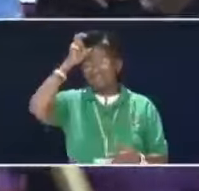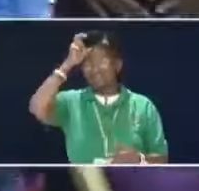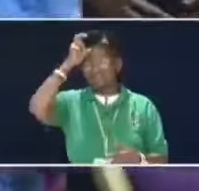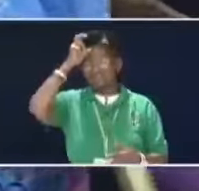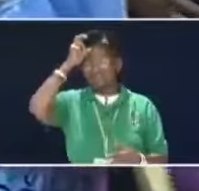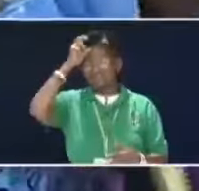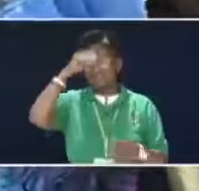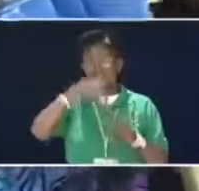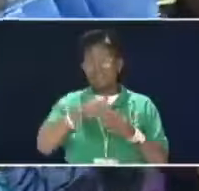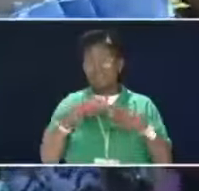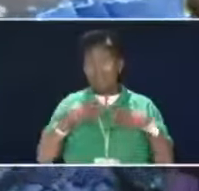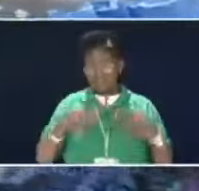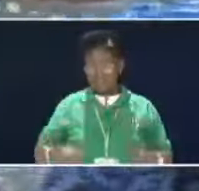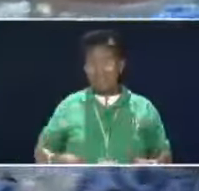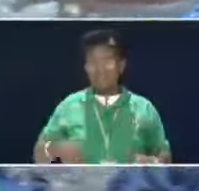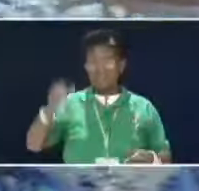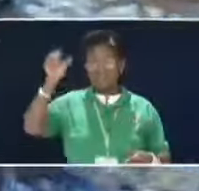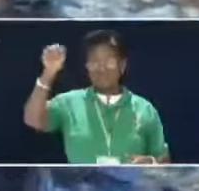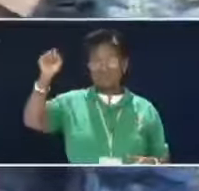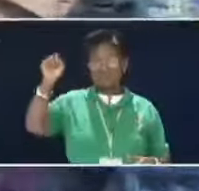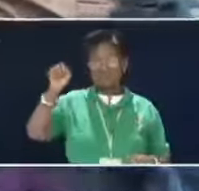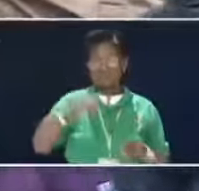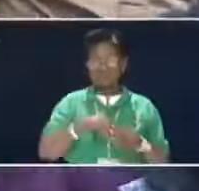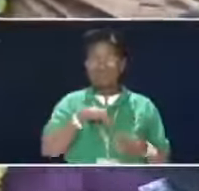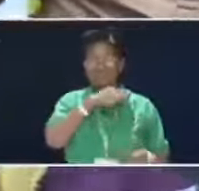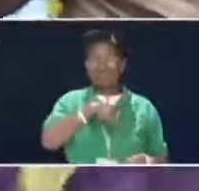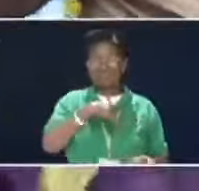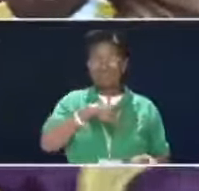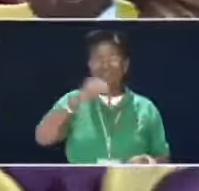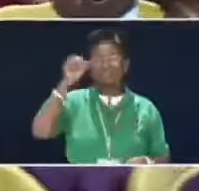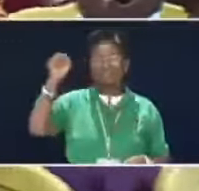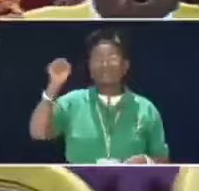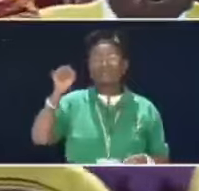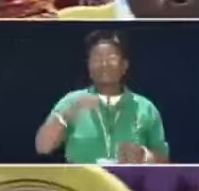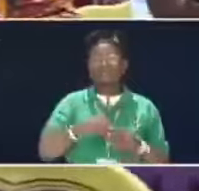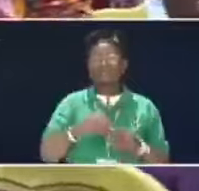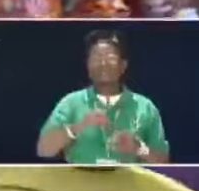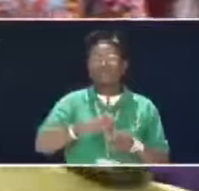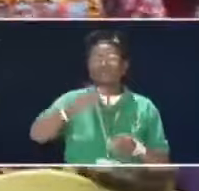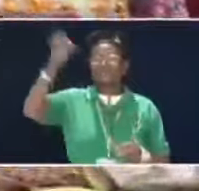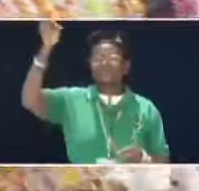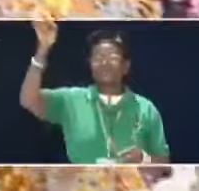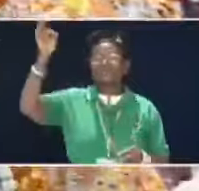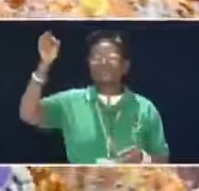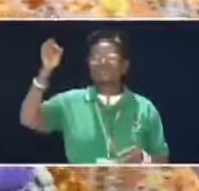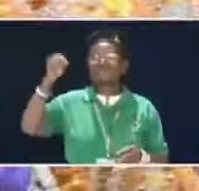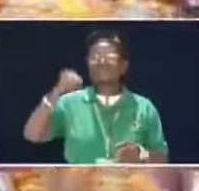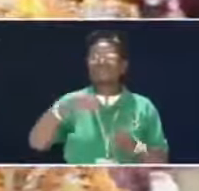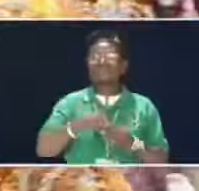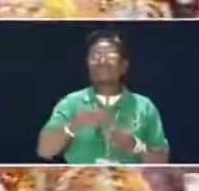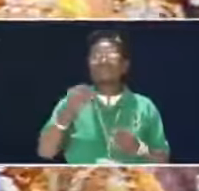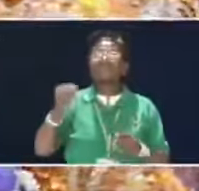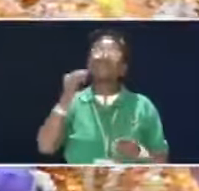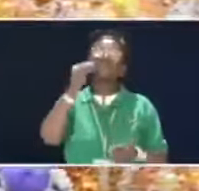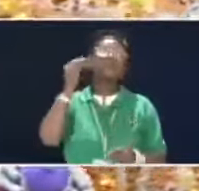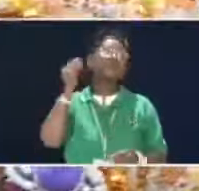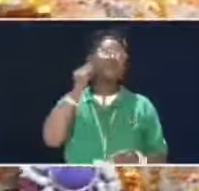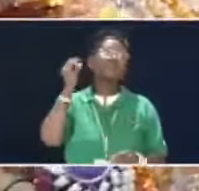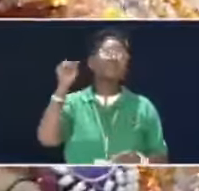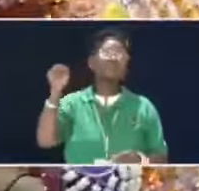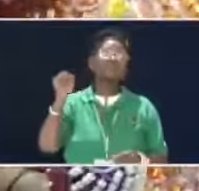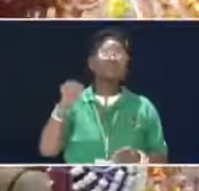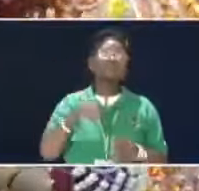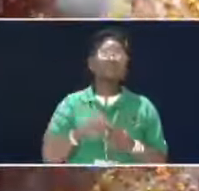in the bodies, in the souls, in the spirit, in the homes, in